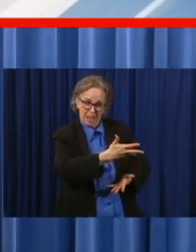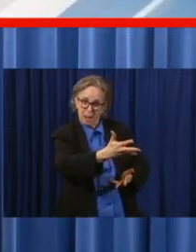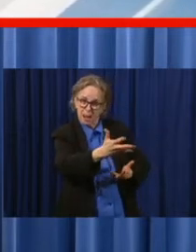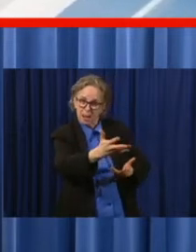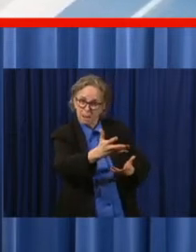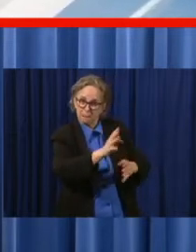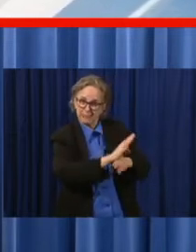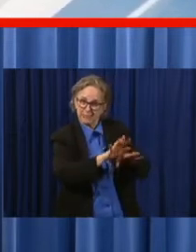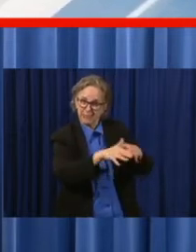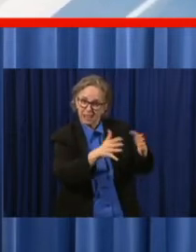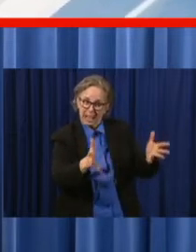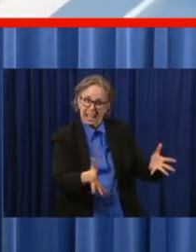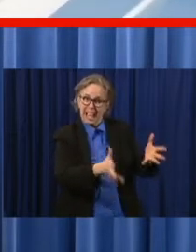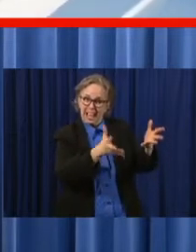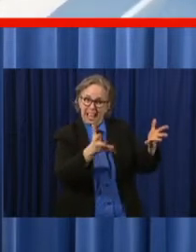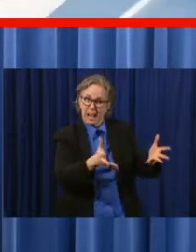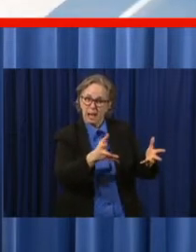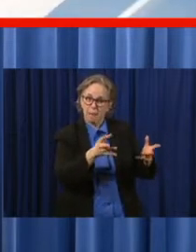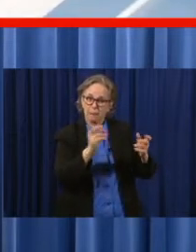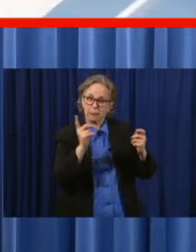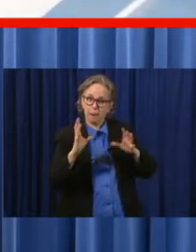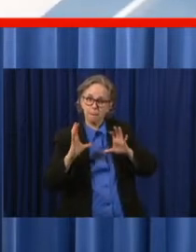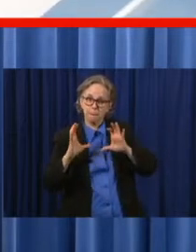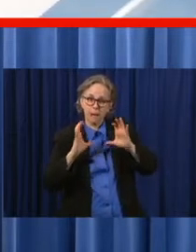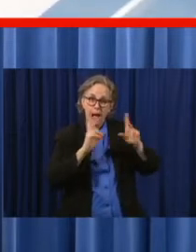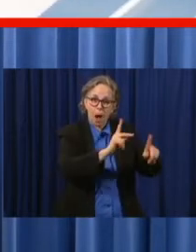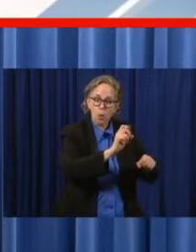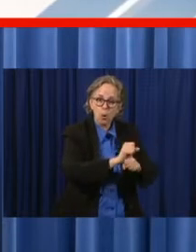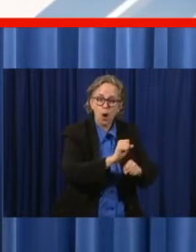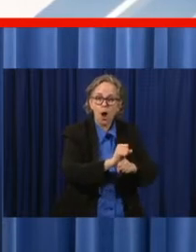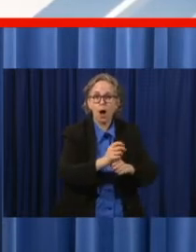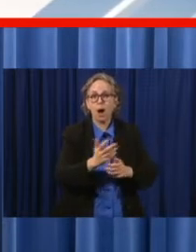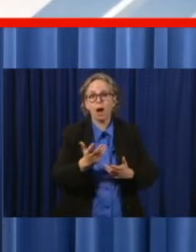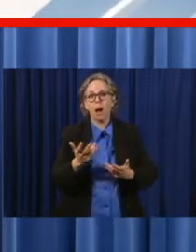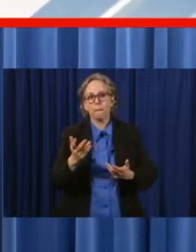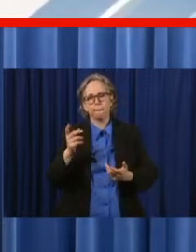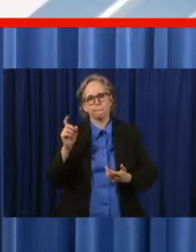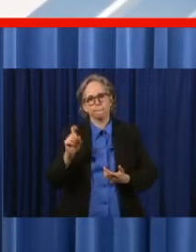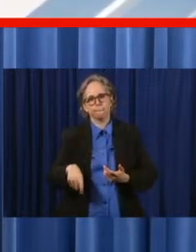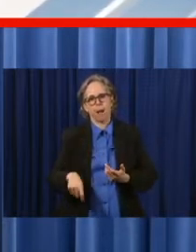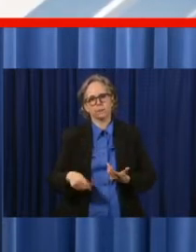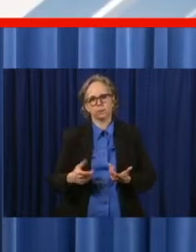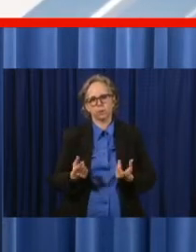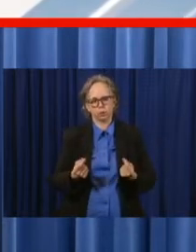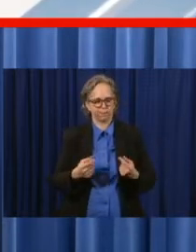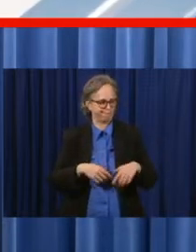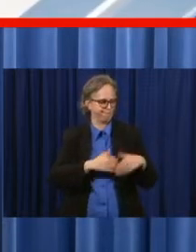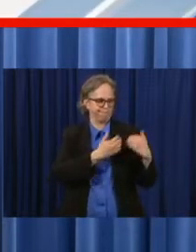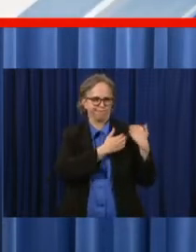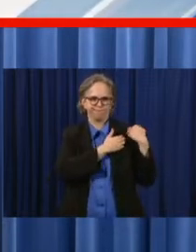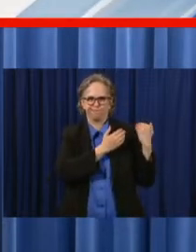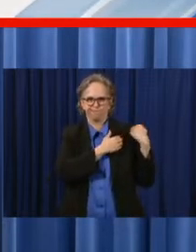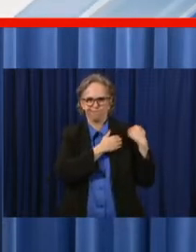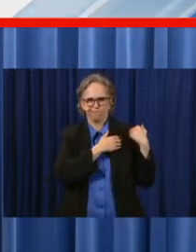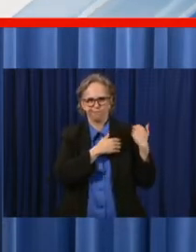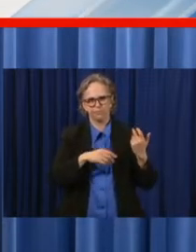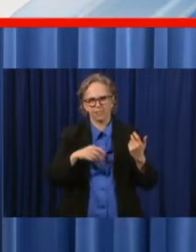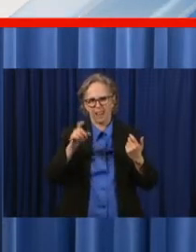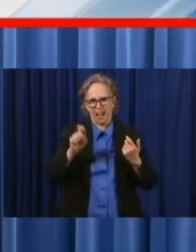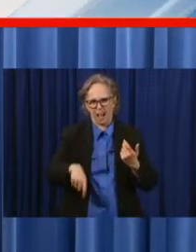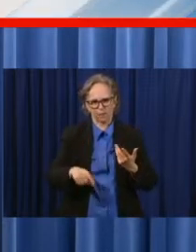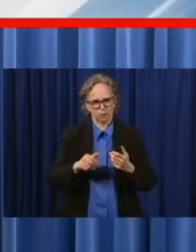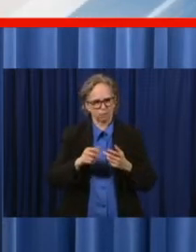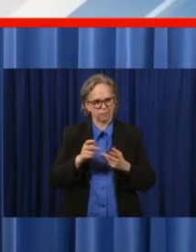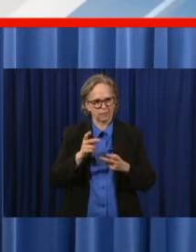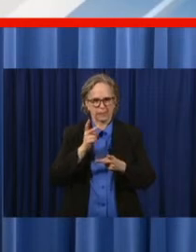Ohioans back to work, we've got to do it in a responsible way. We've got to do it in a way that keeps people safe. Because if we